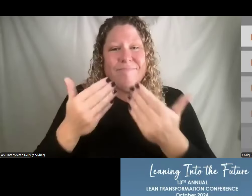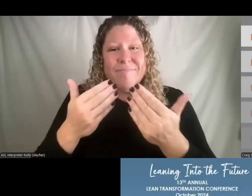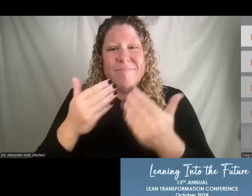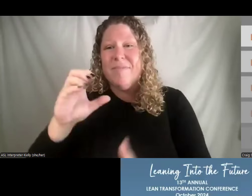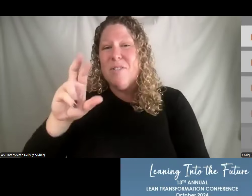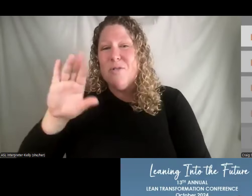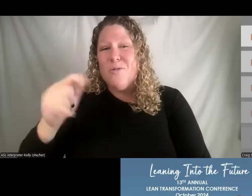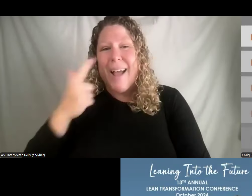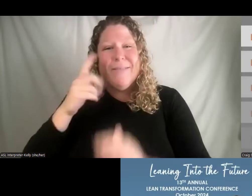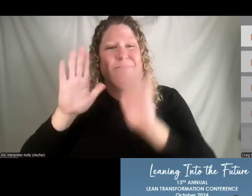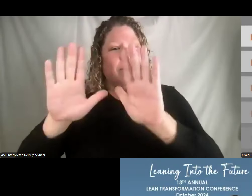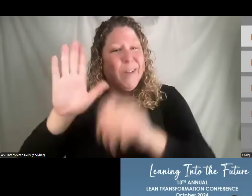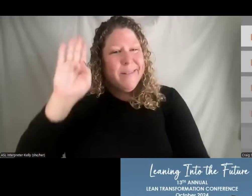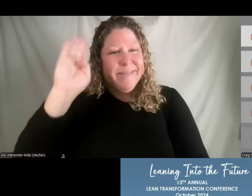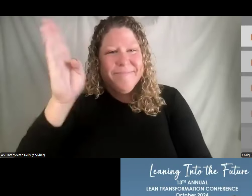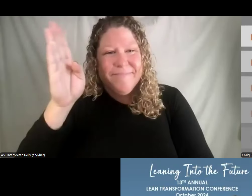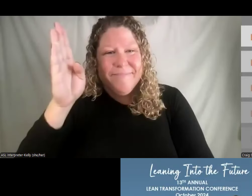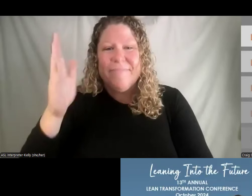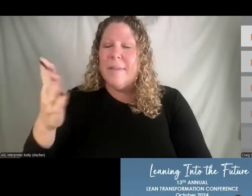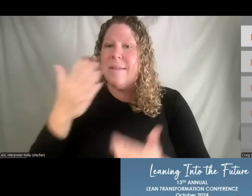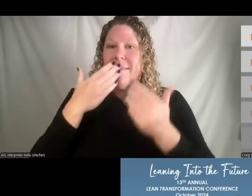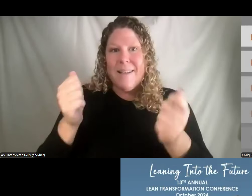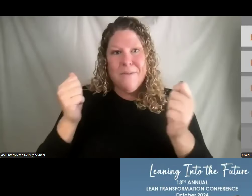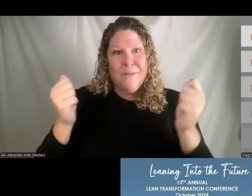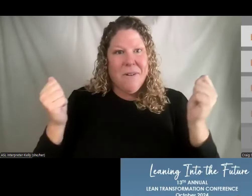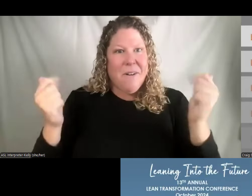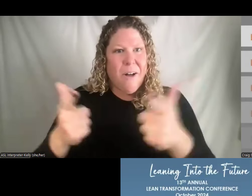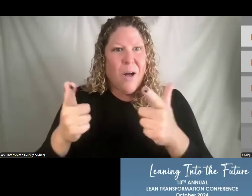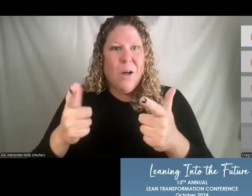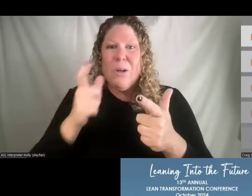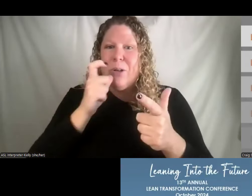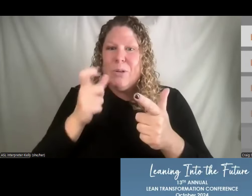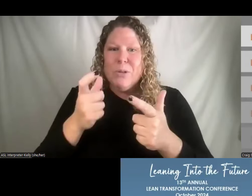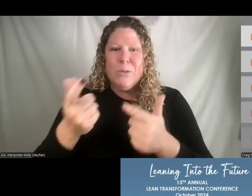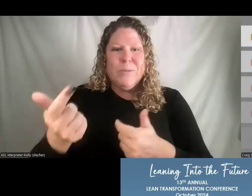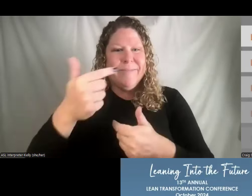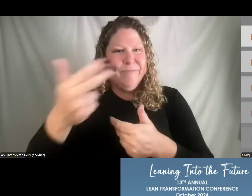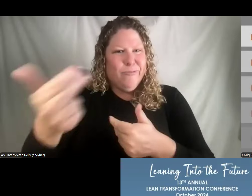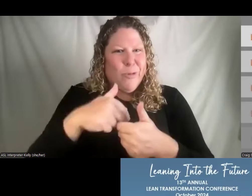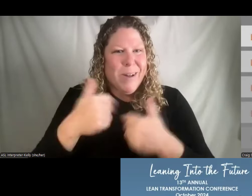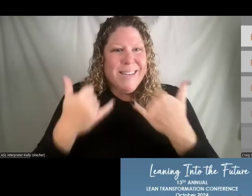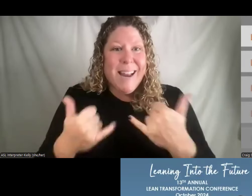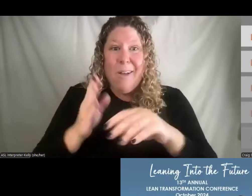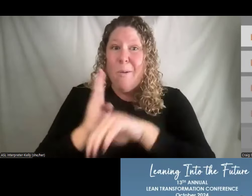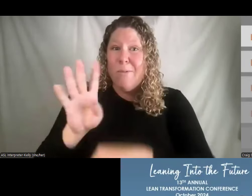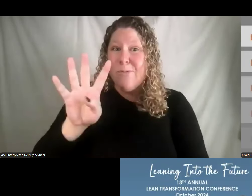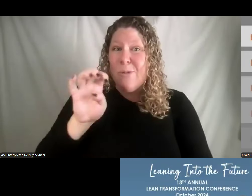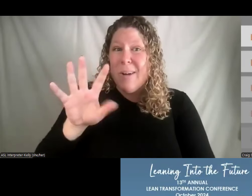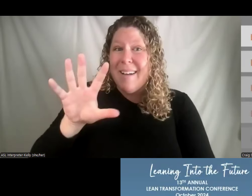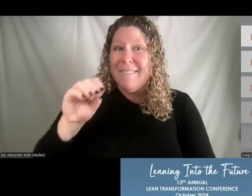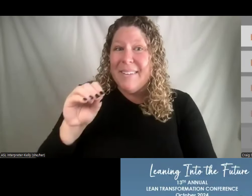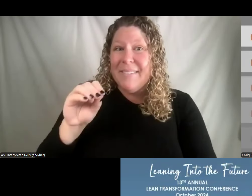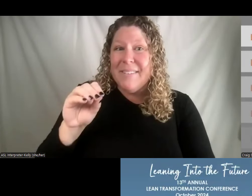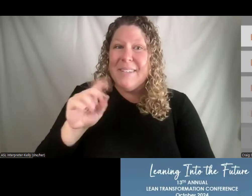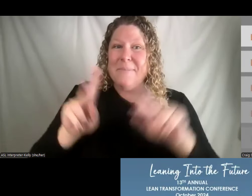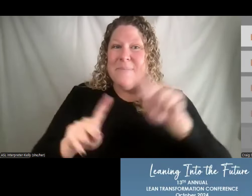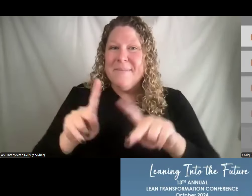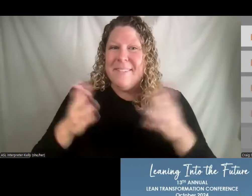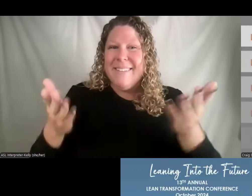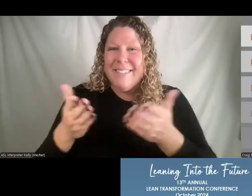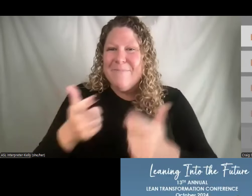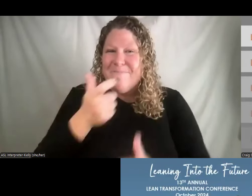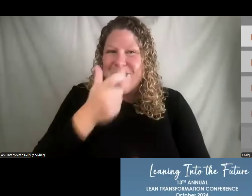this wonderful presentation. Thank you to everybody who has attended today. We had over 450 attendees for this